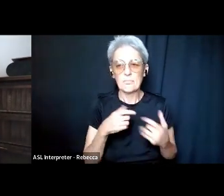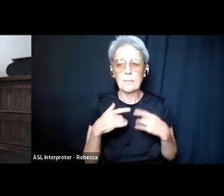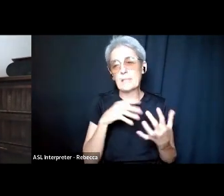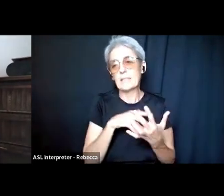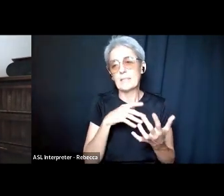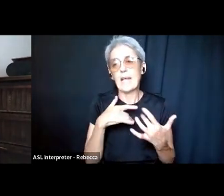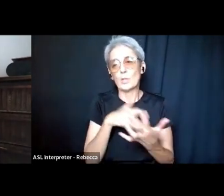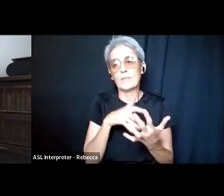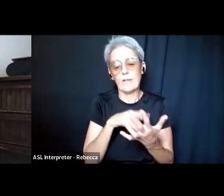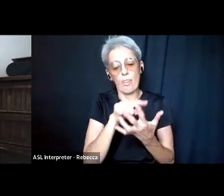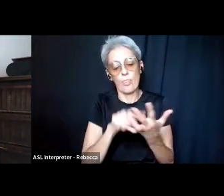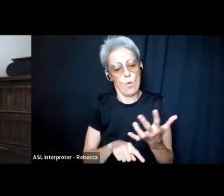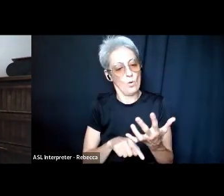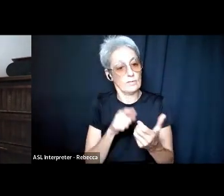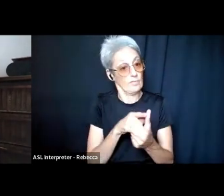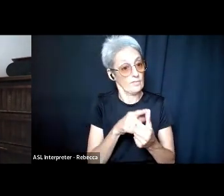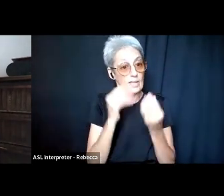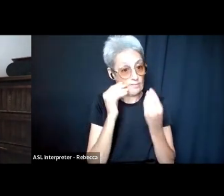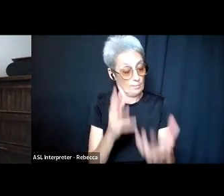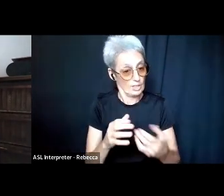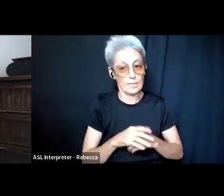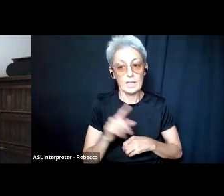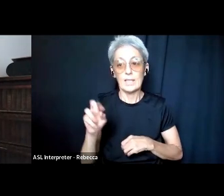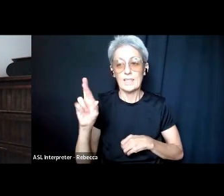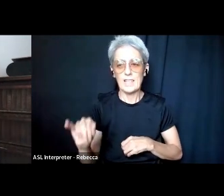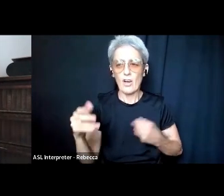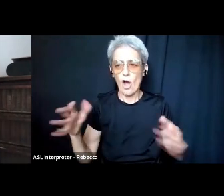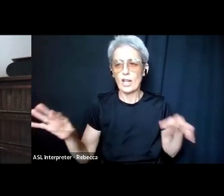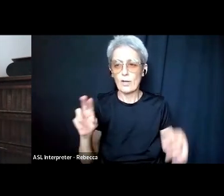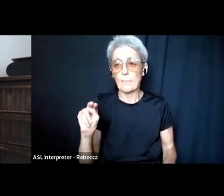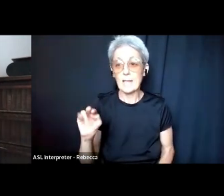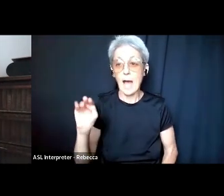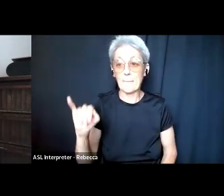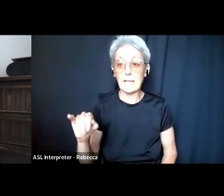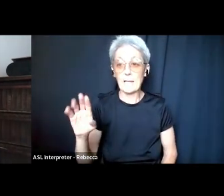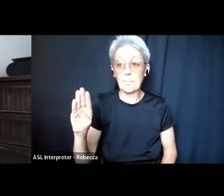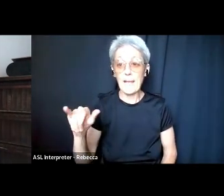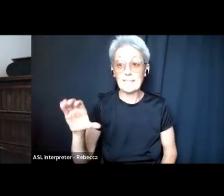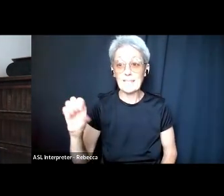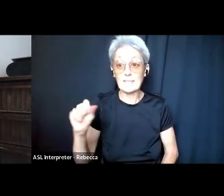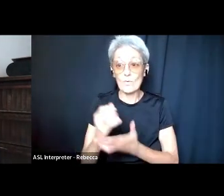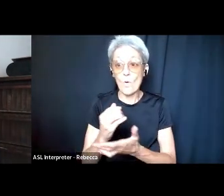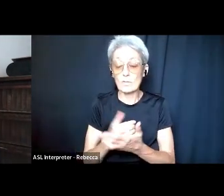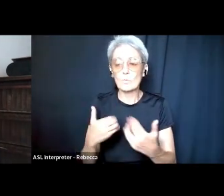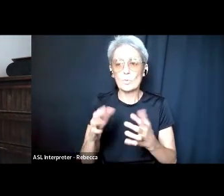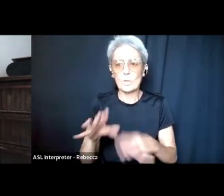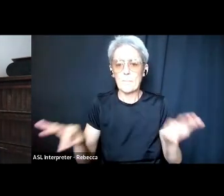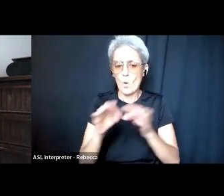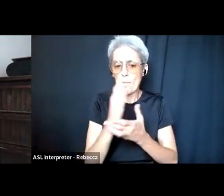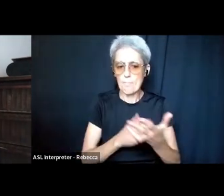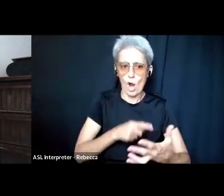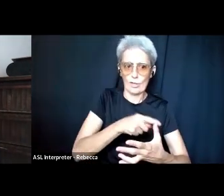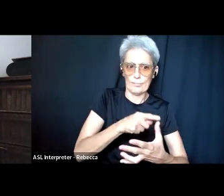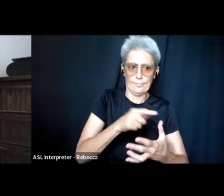And Terry's describing the NAMI basics. That's a really, really important component, because